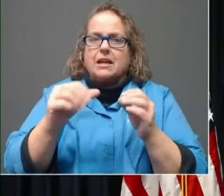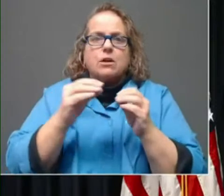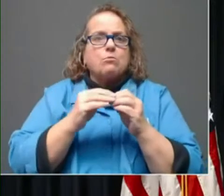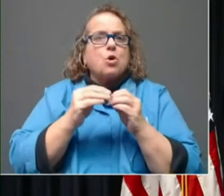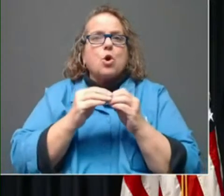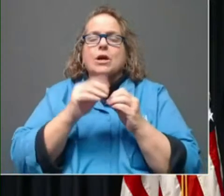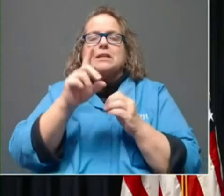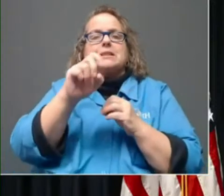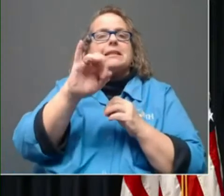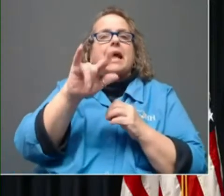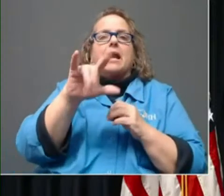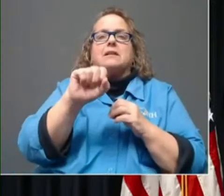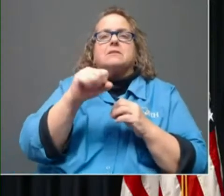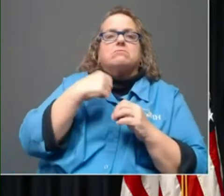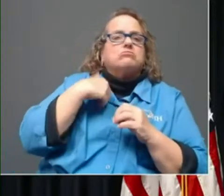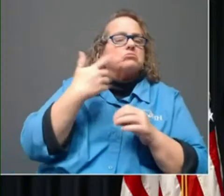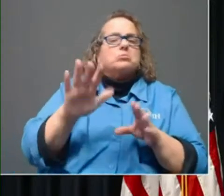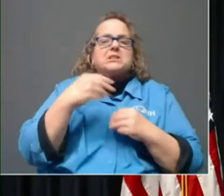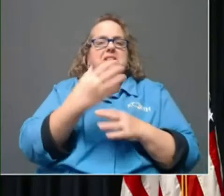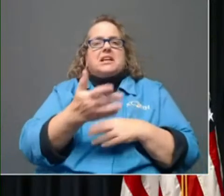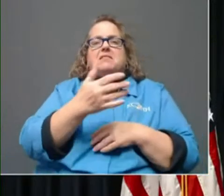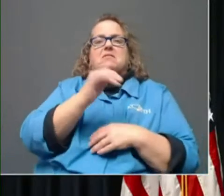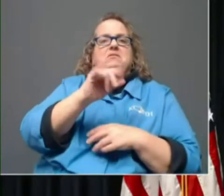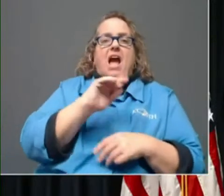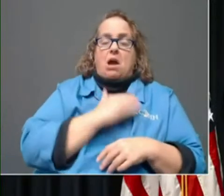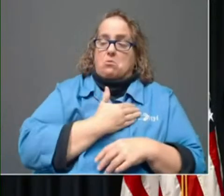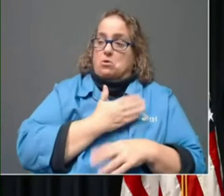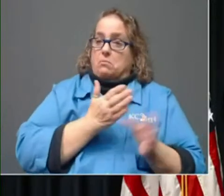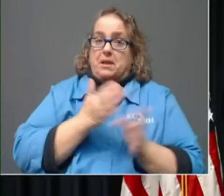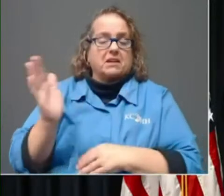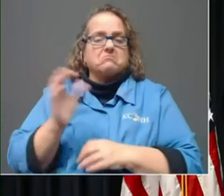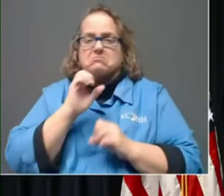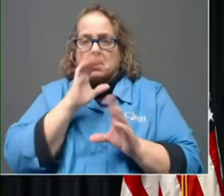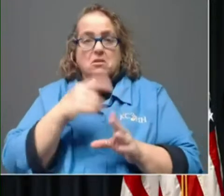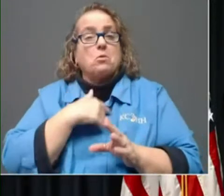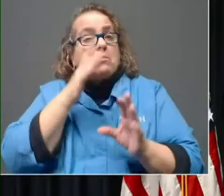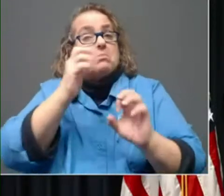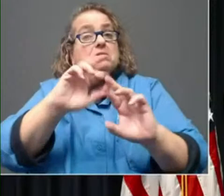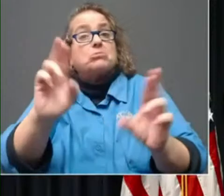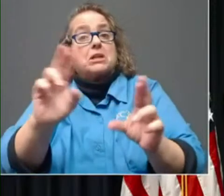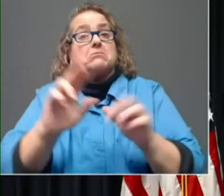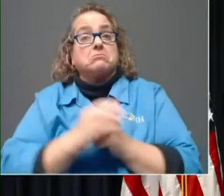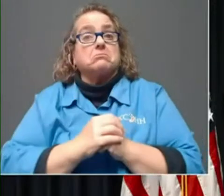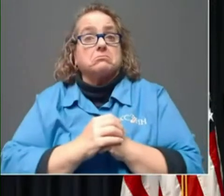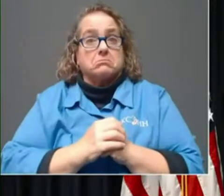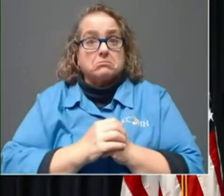these domestic terrorists our game plan. We'll be ready, and